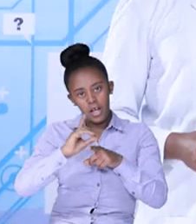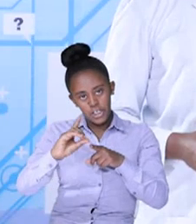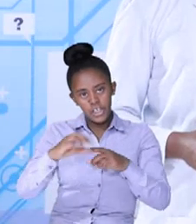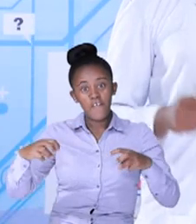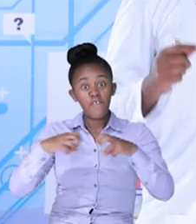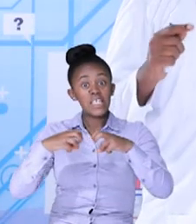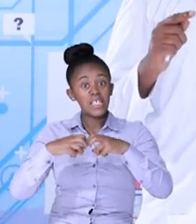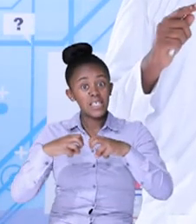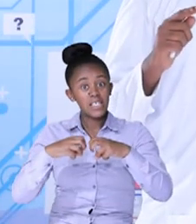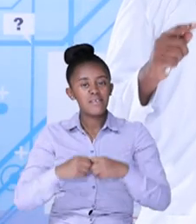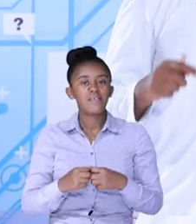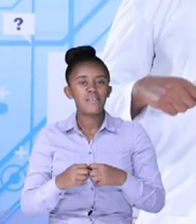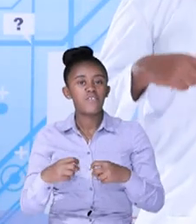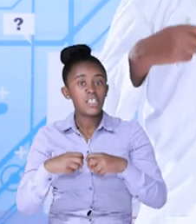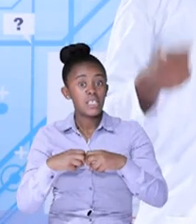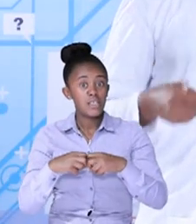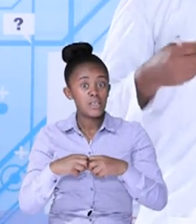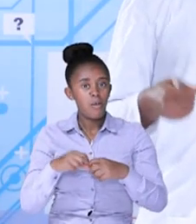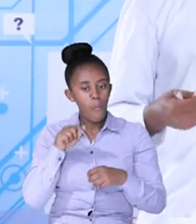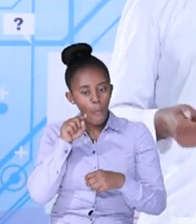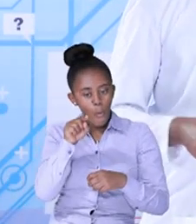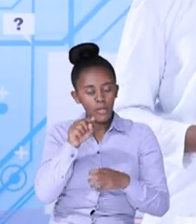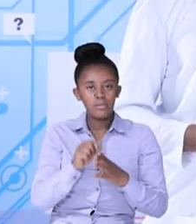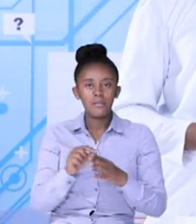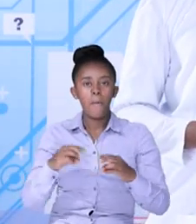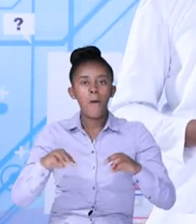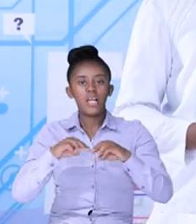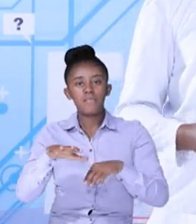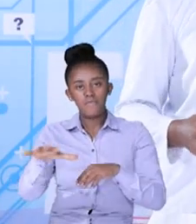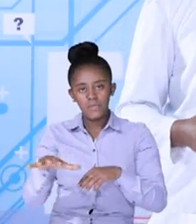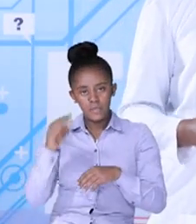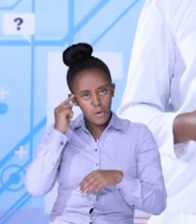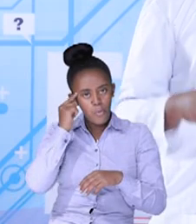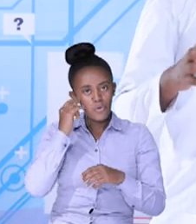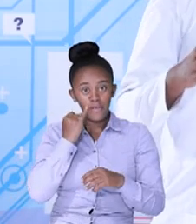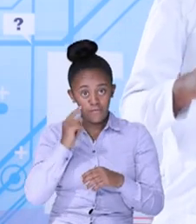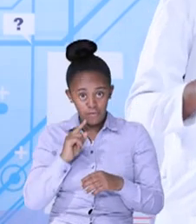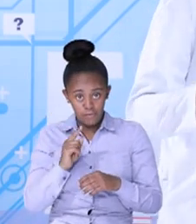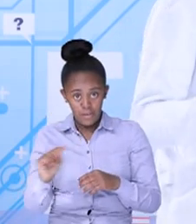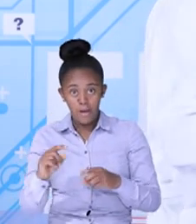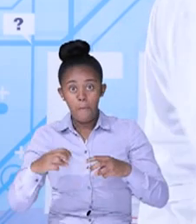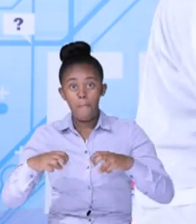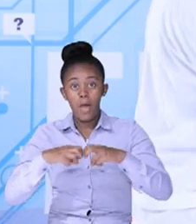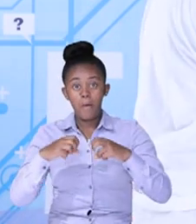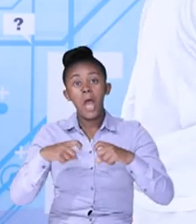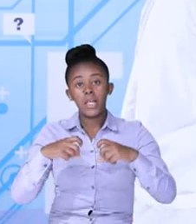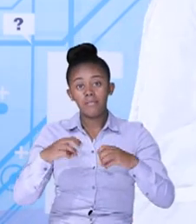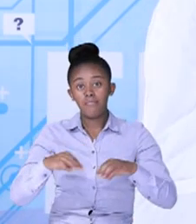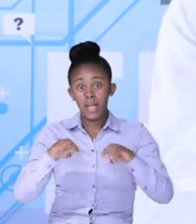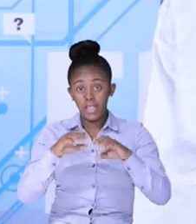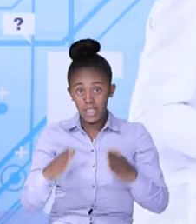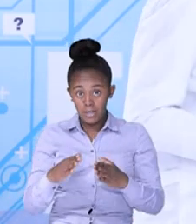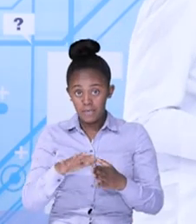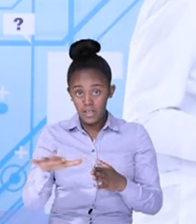physics to point magnetic field. Suppose if a magnetic field is moving into